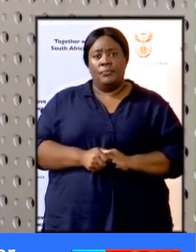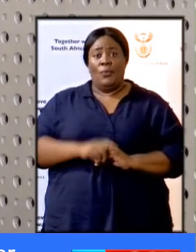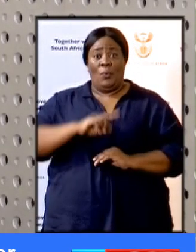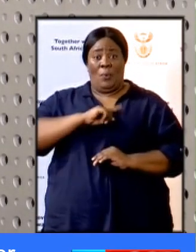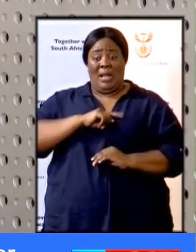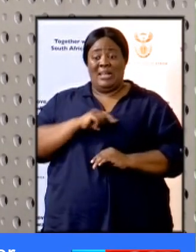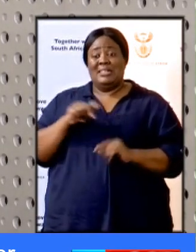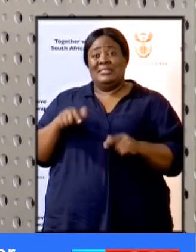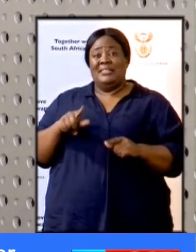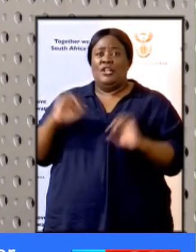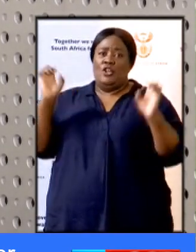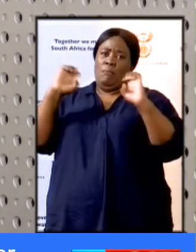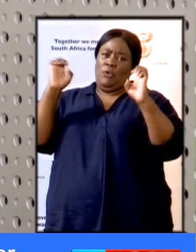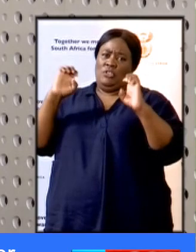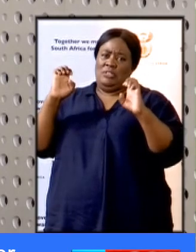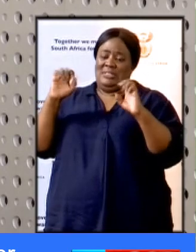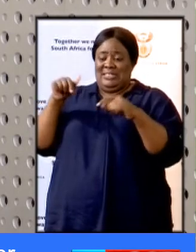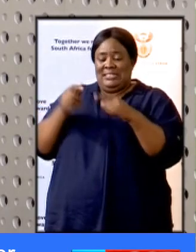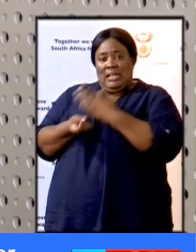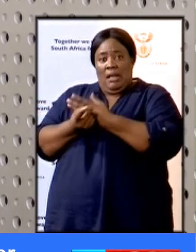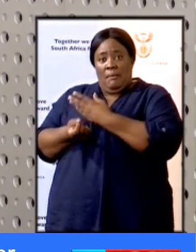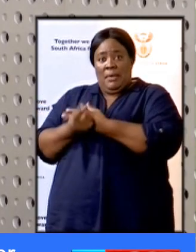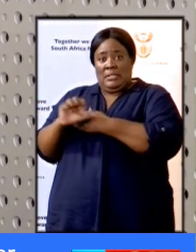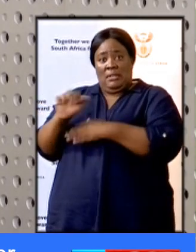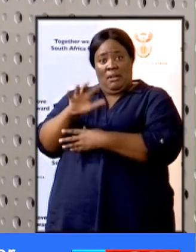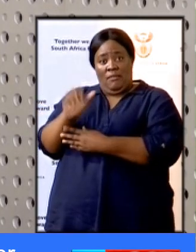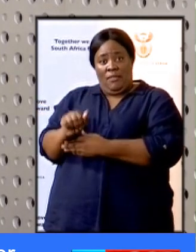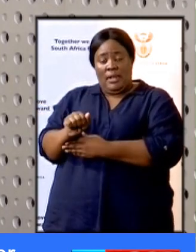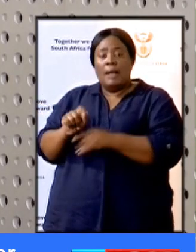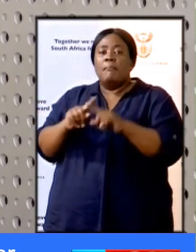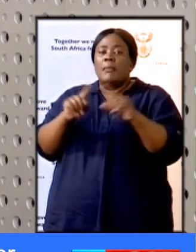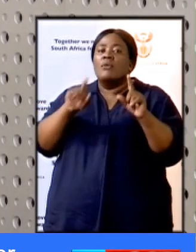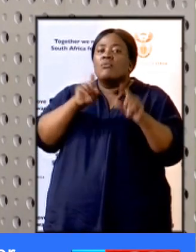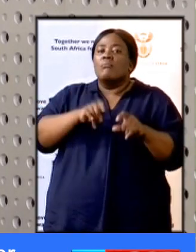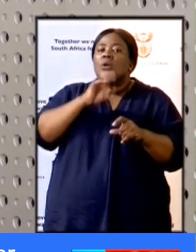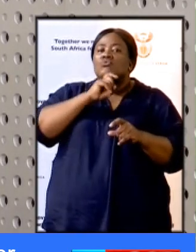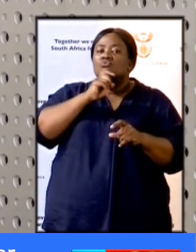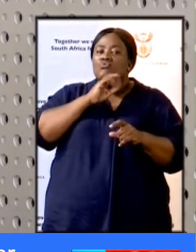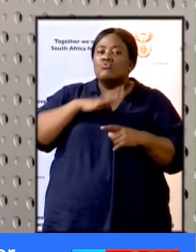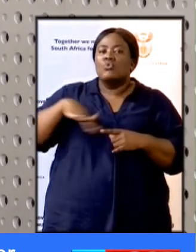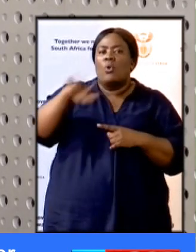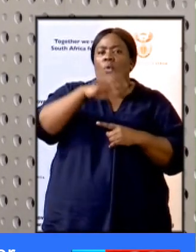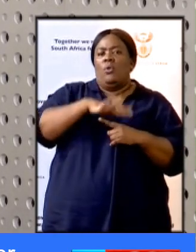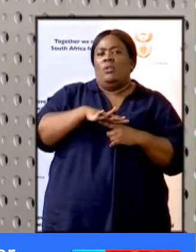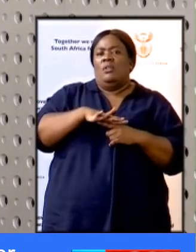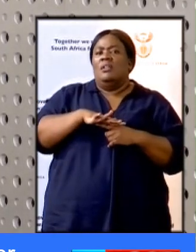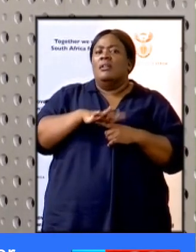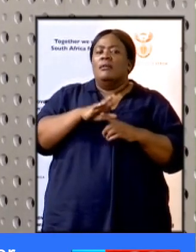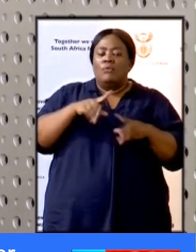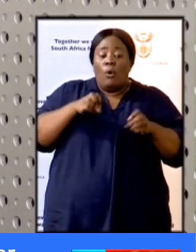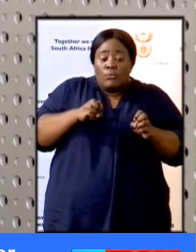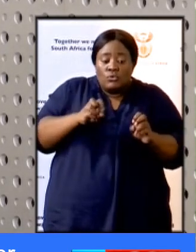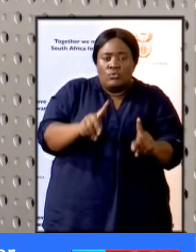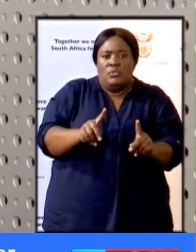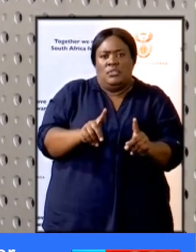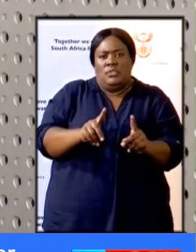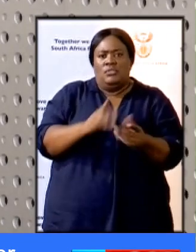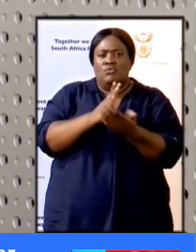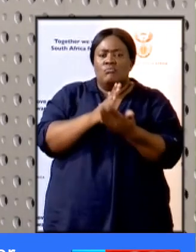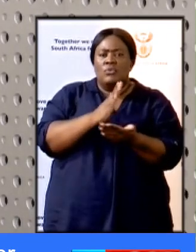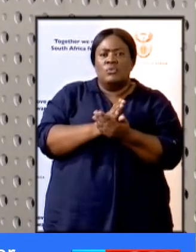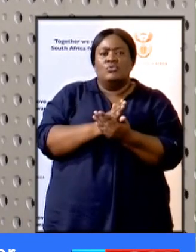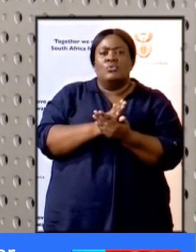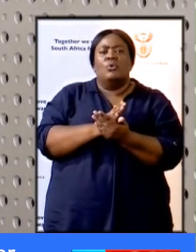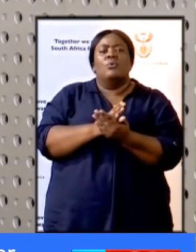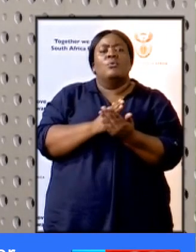we have to use all available tools to reach our students, fully cognizant that it will not substitute